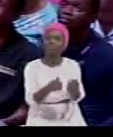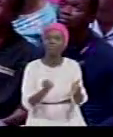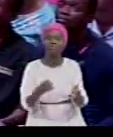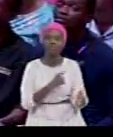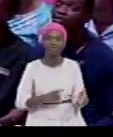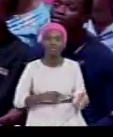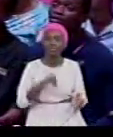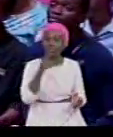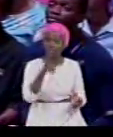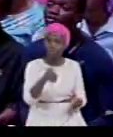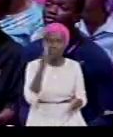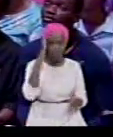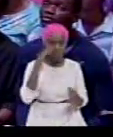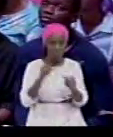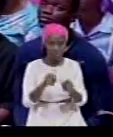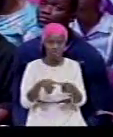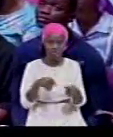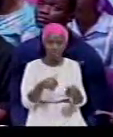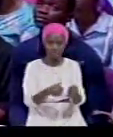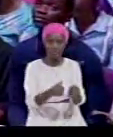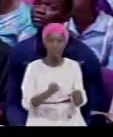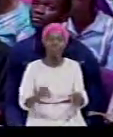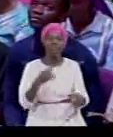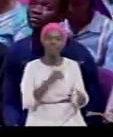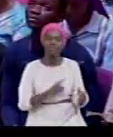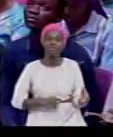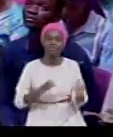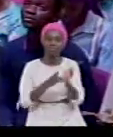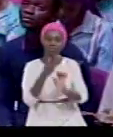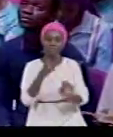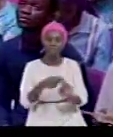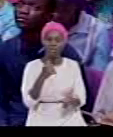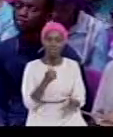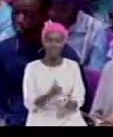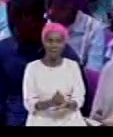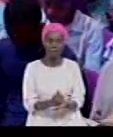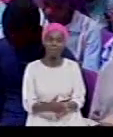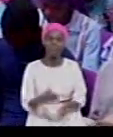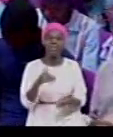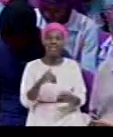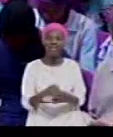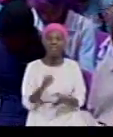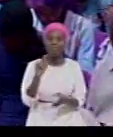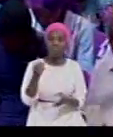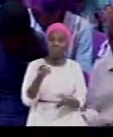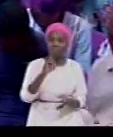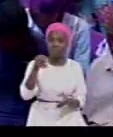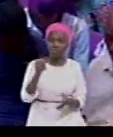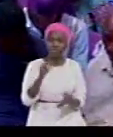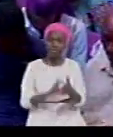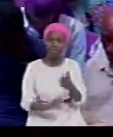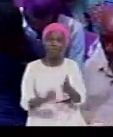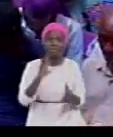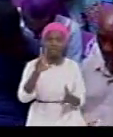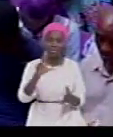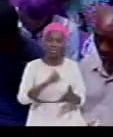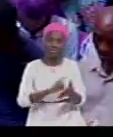in Jesus' name. We're looking at 1 John chapter 3. And I'm reading from verse